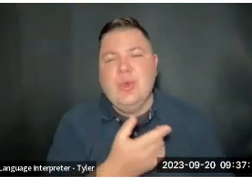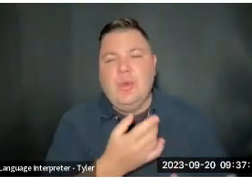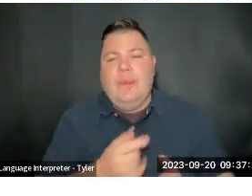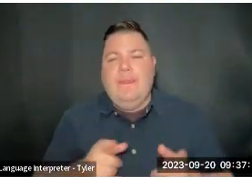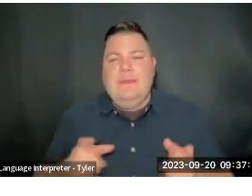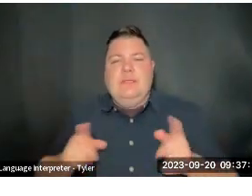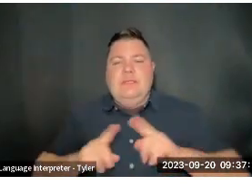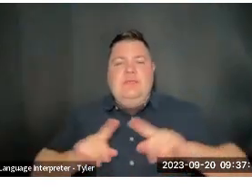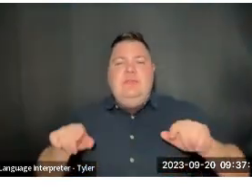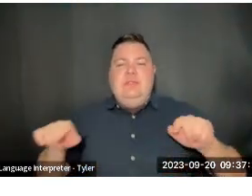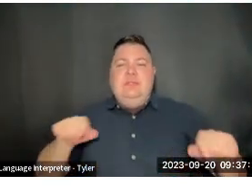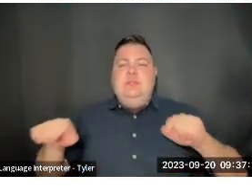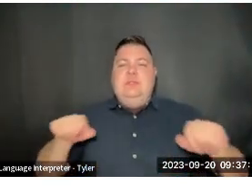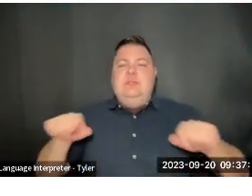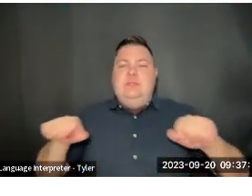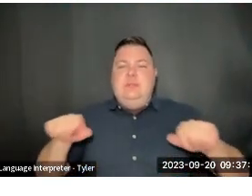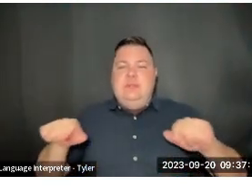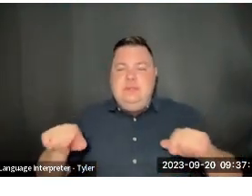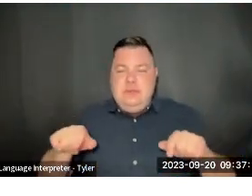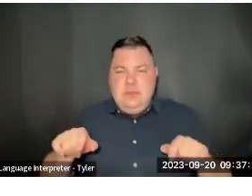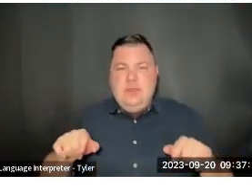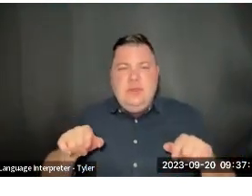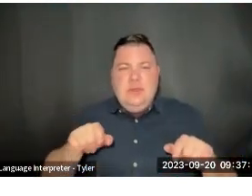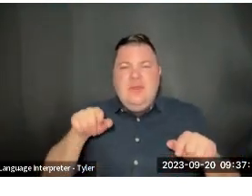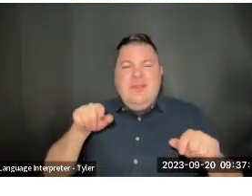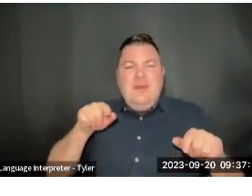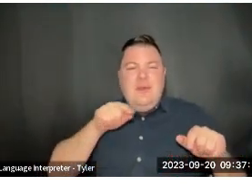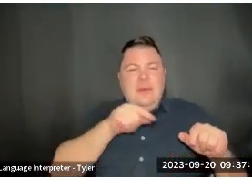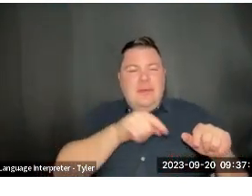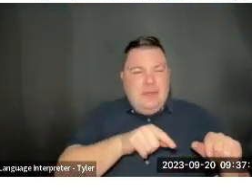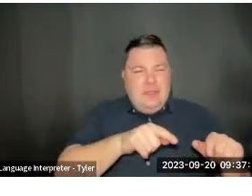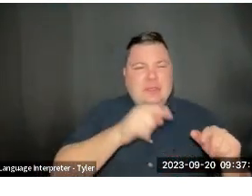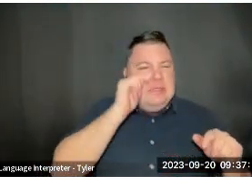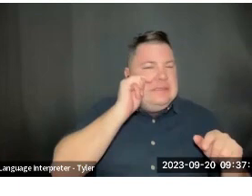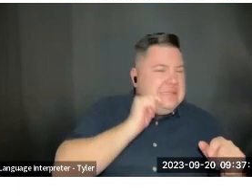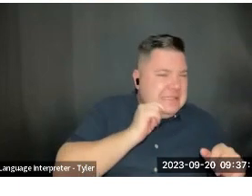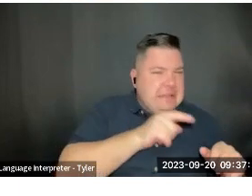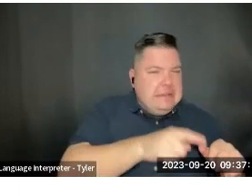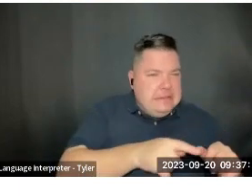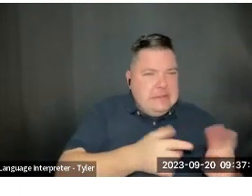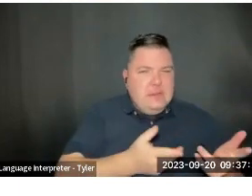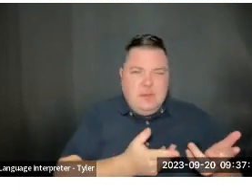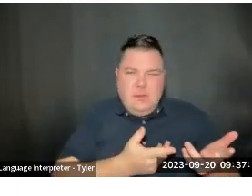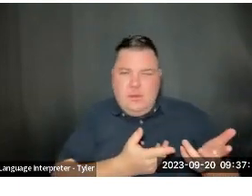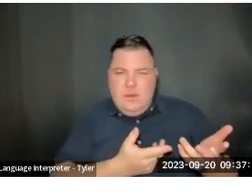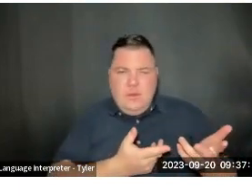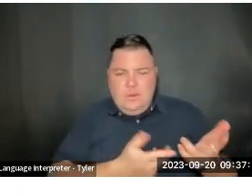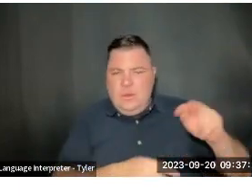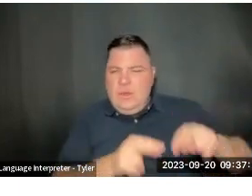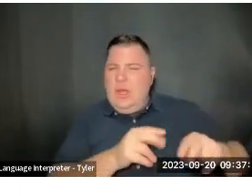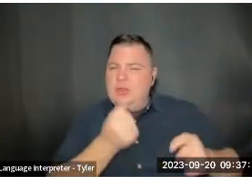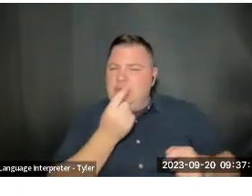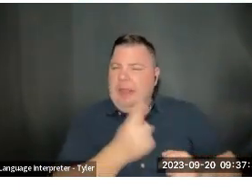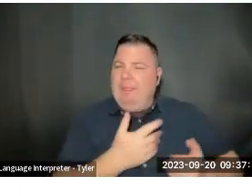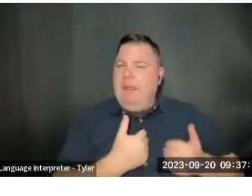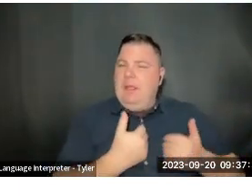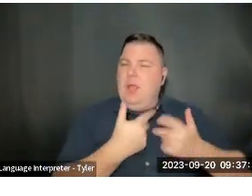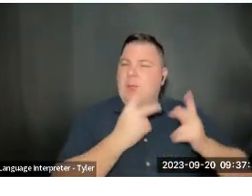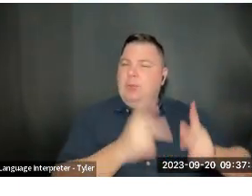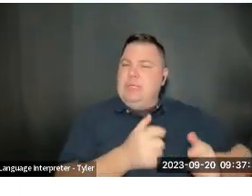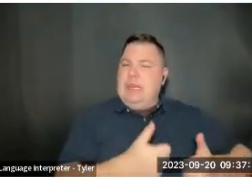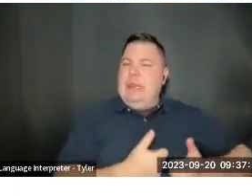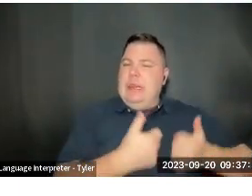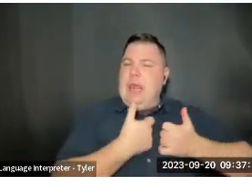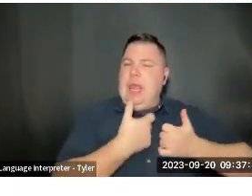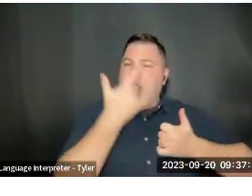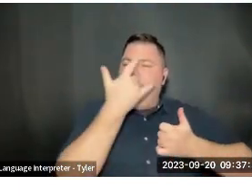is really kind of looking at what does it typically look like to be a young person? What are some of the things that